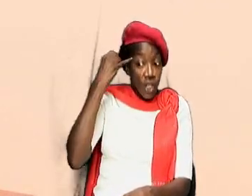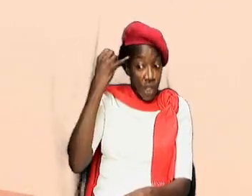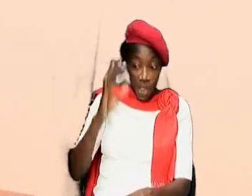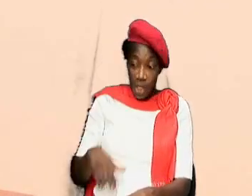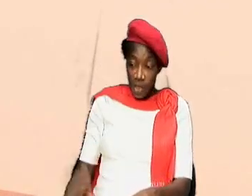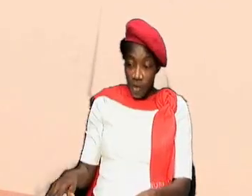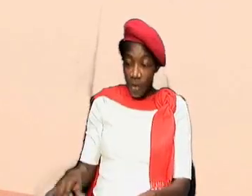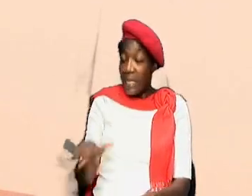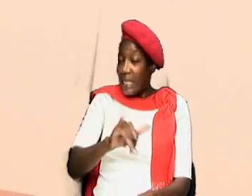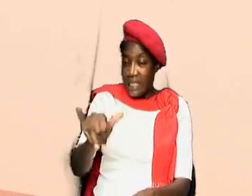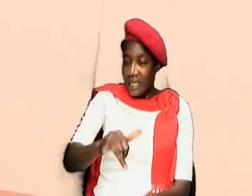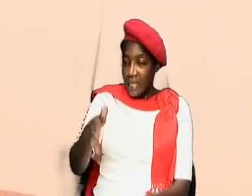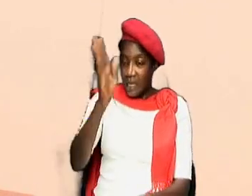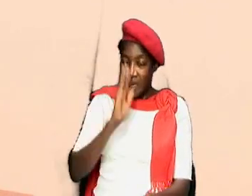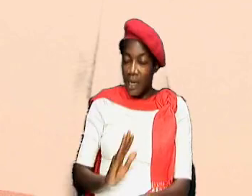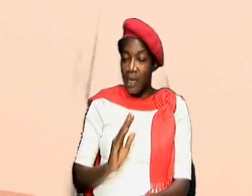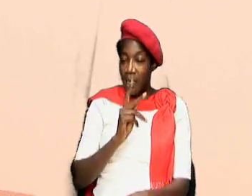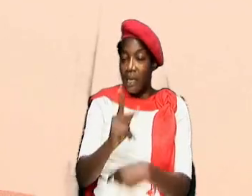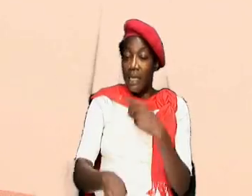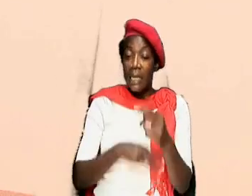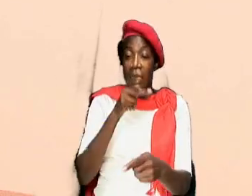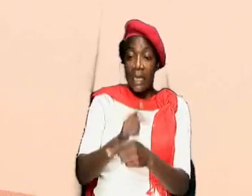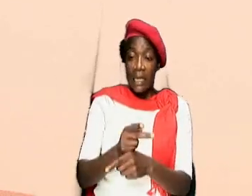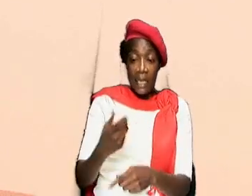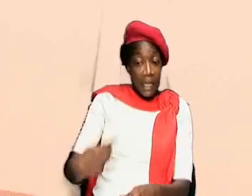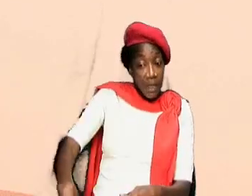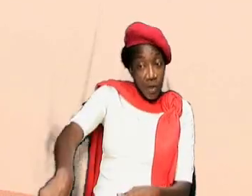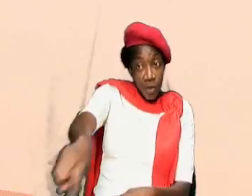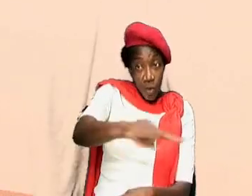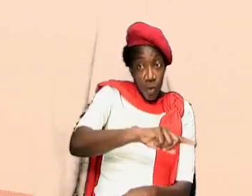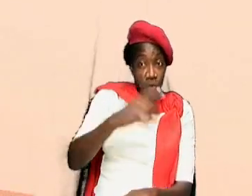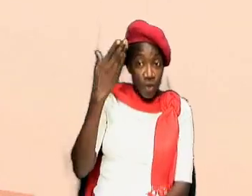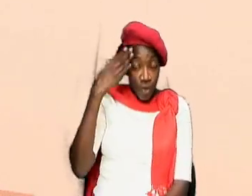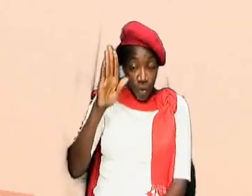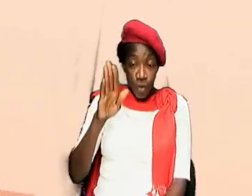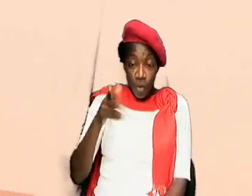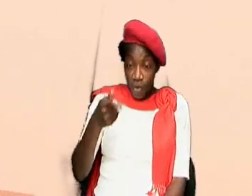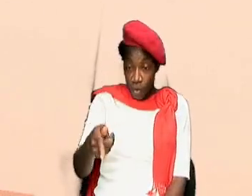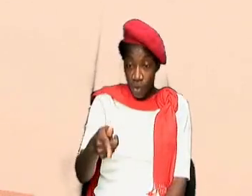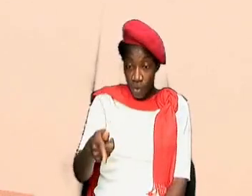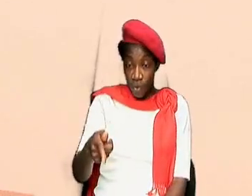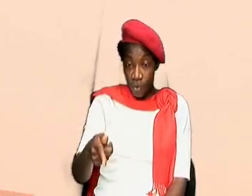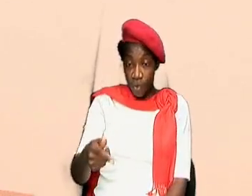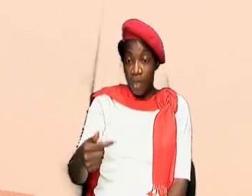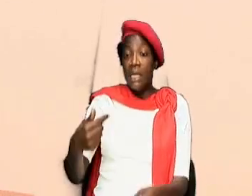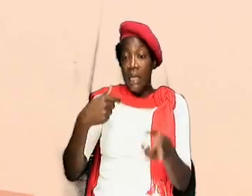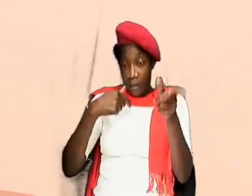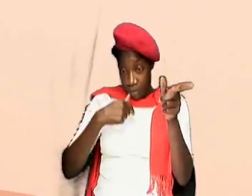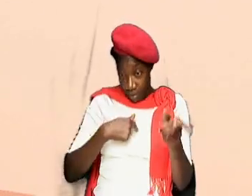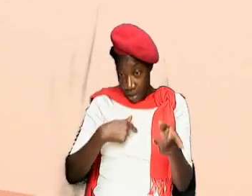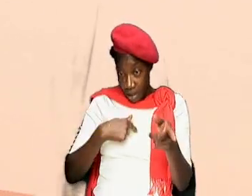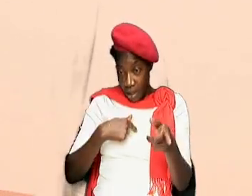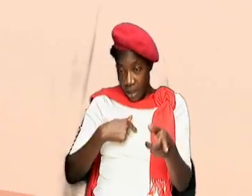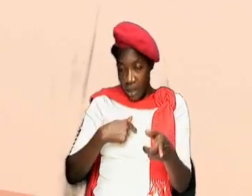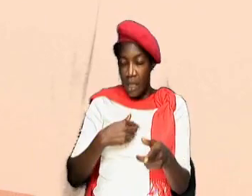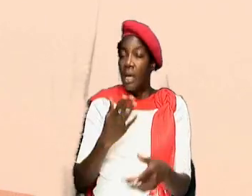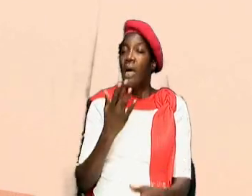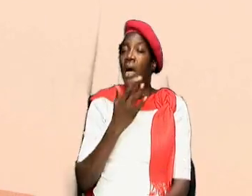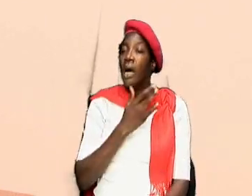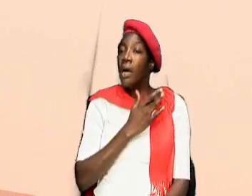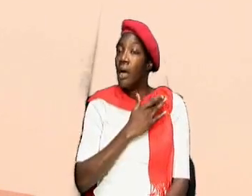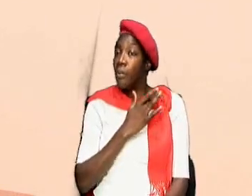is kind-hearted to us. I don't know about you, but I am extremely appreciative of the fact